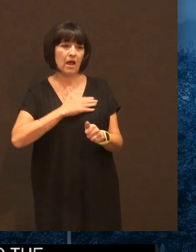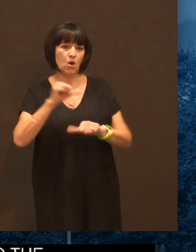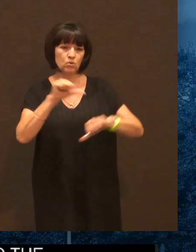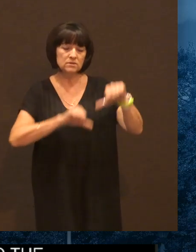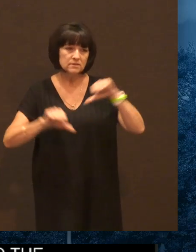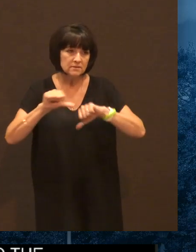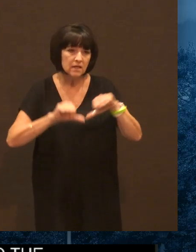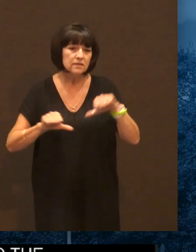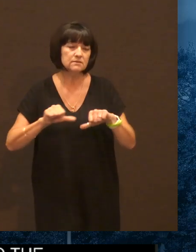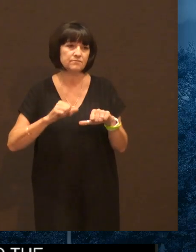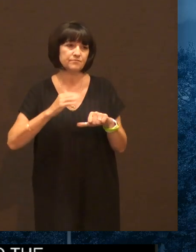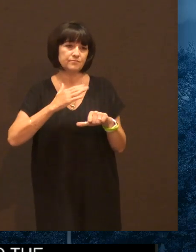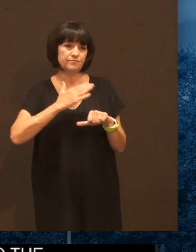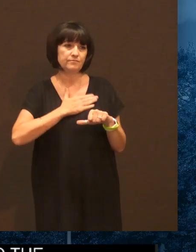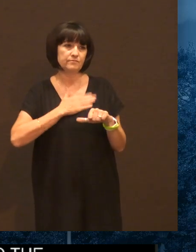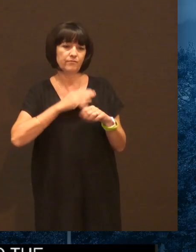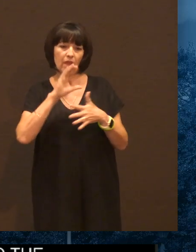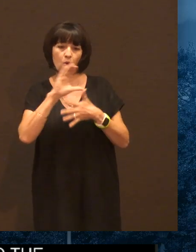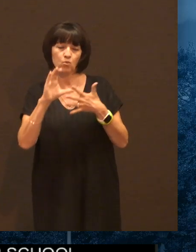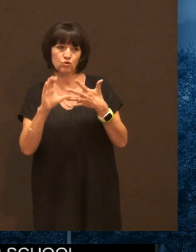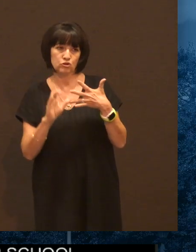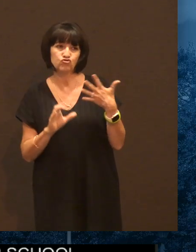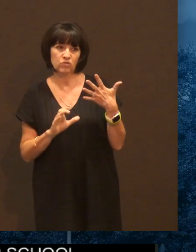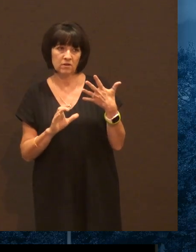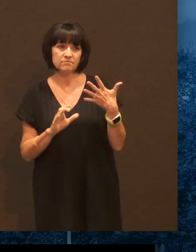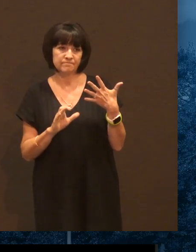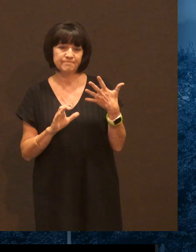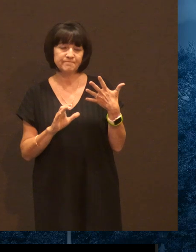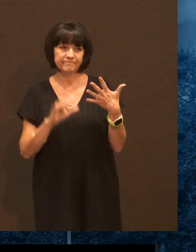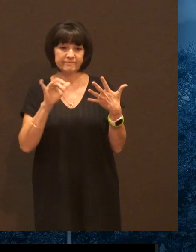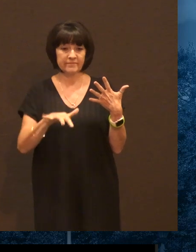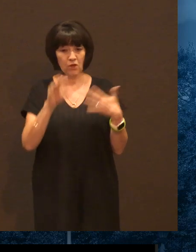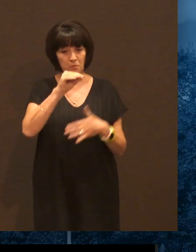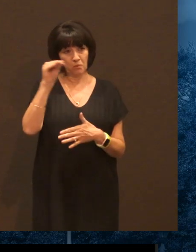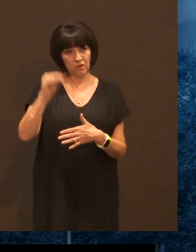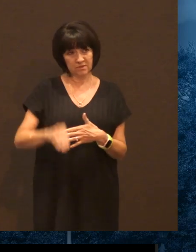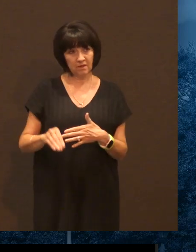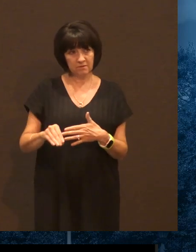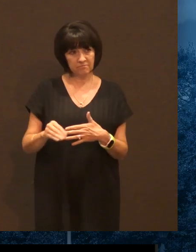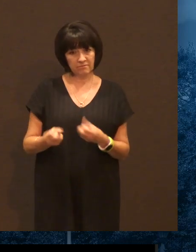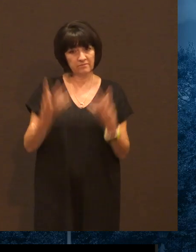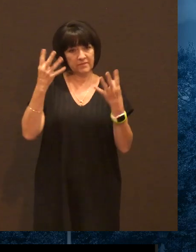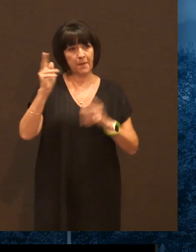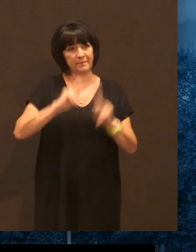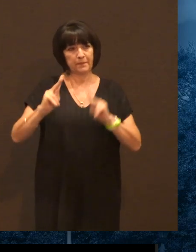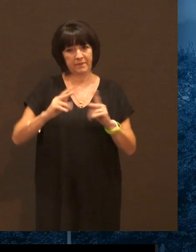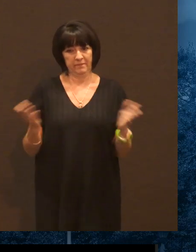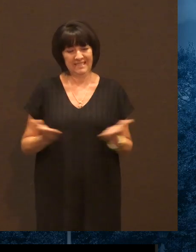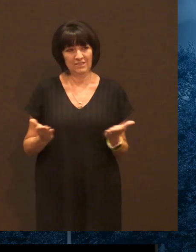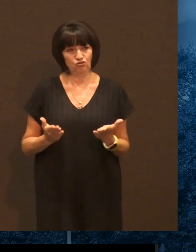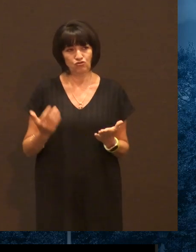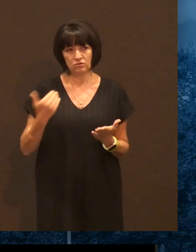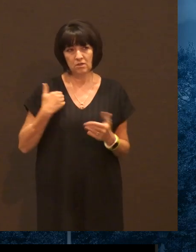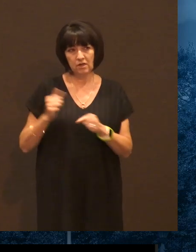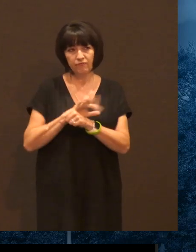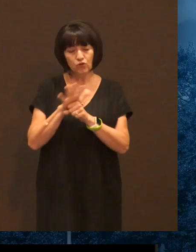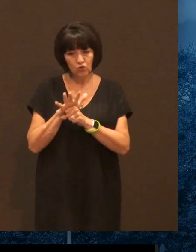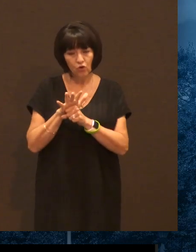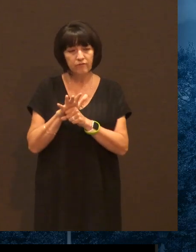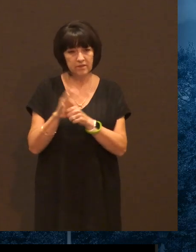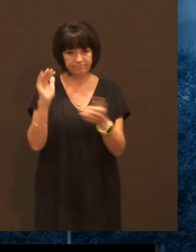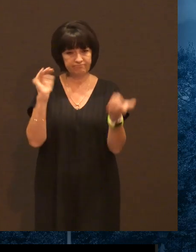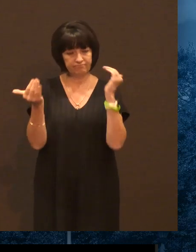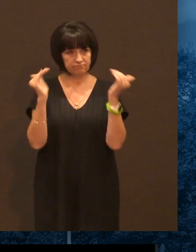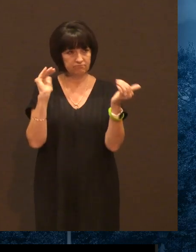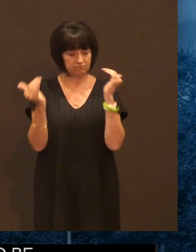public for months now in terms of the percent positive cases on a day-to-day basis, the number of